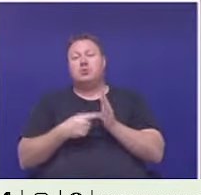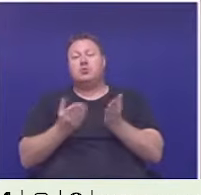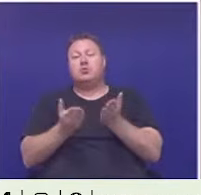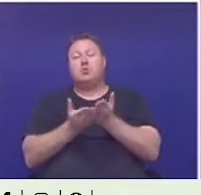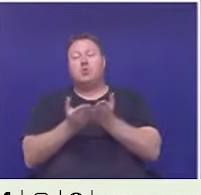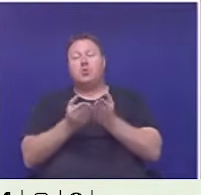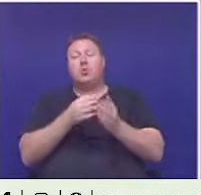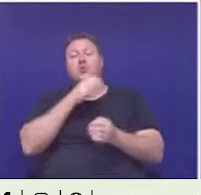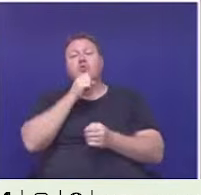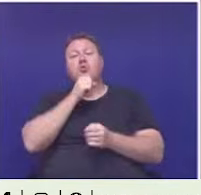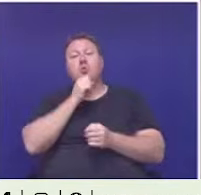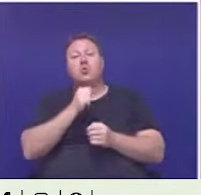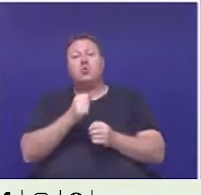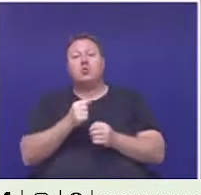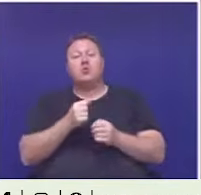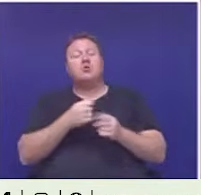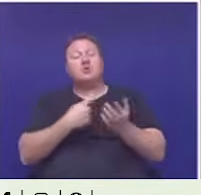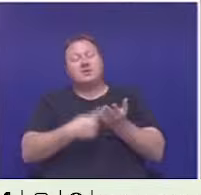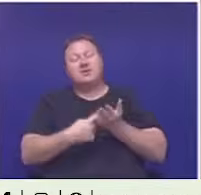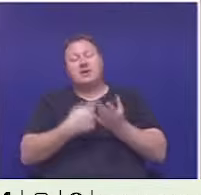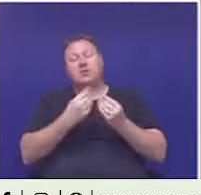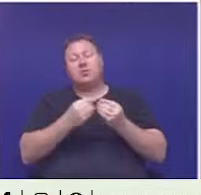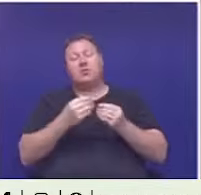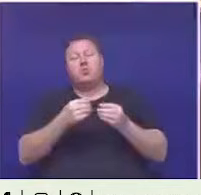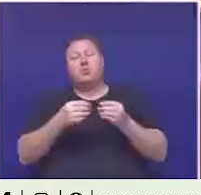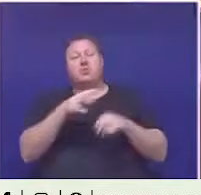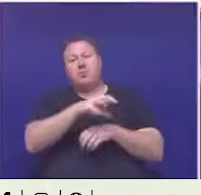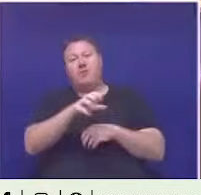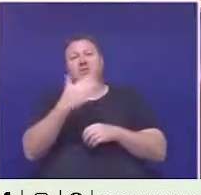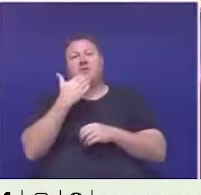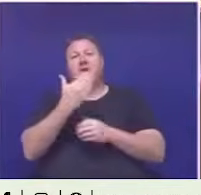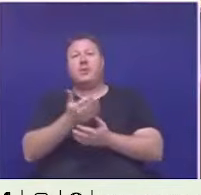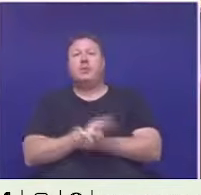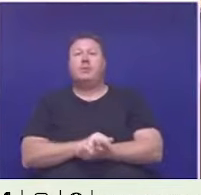definitely raise this with the province. Thank you very much.